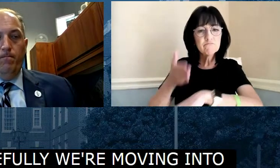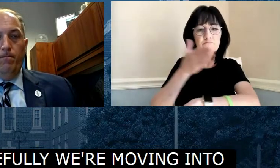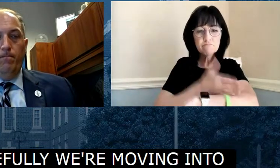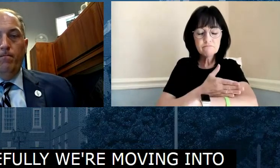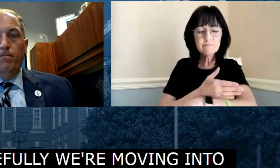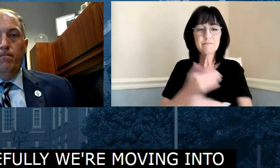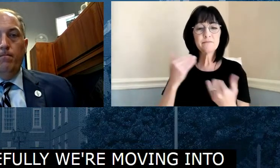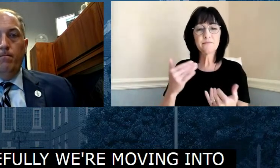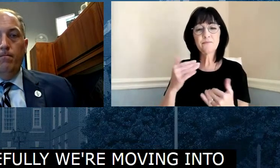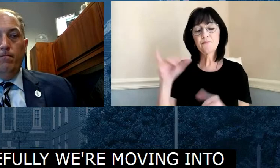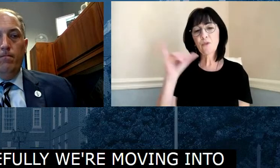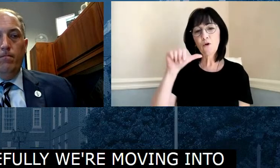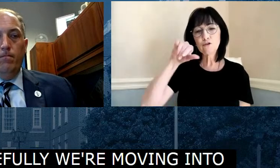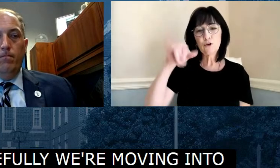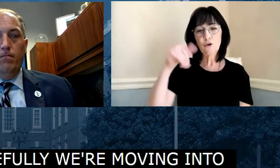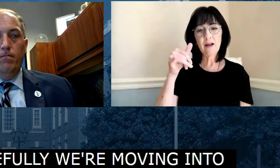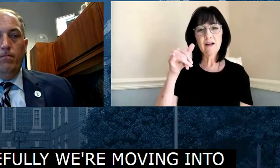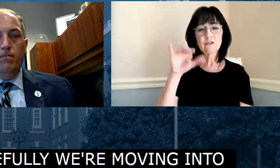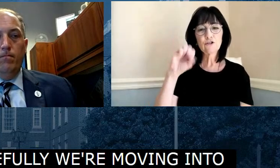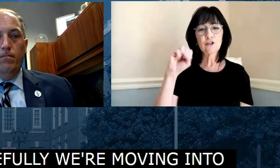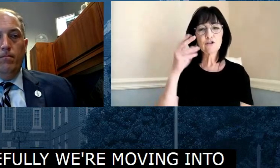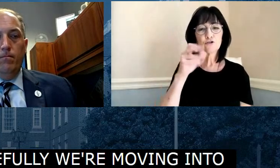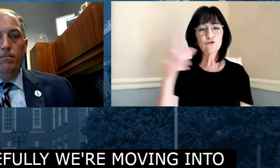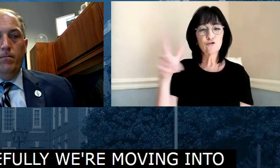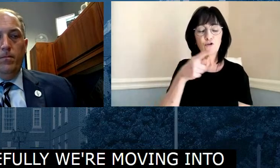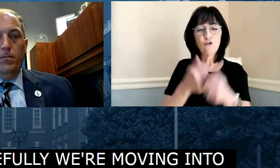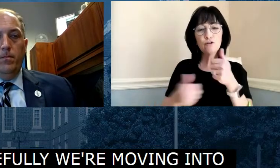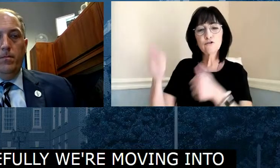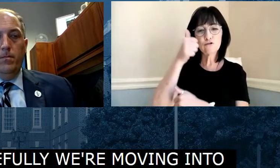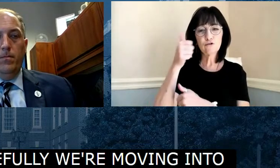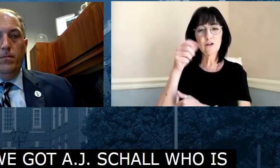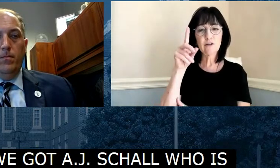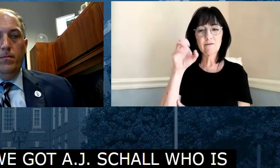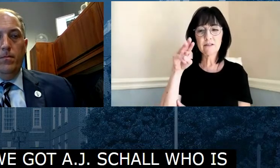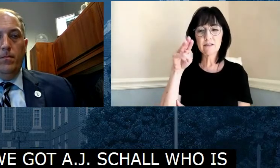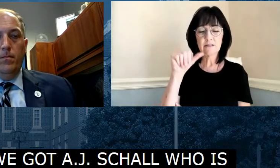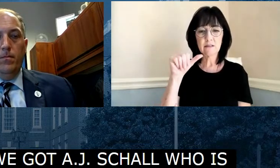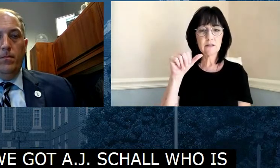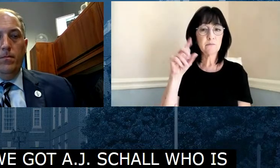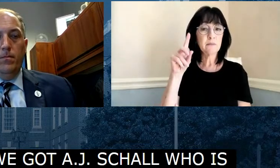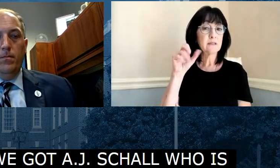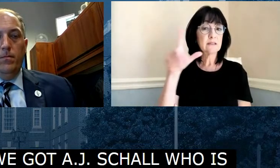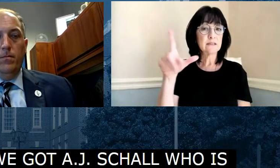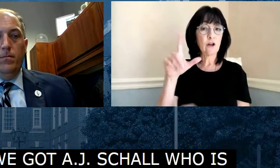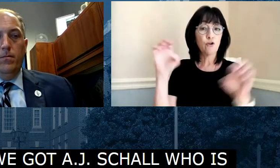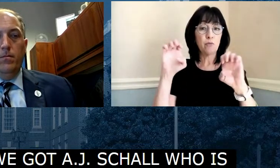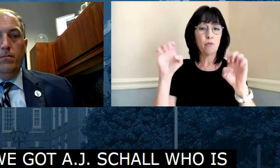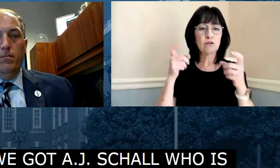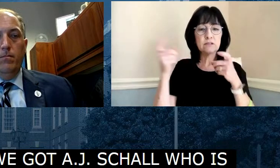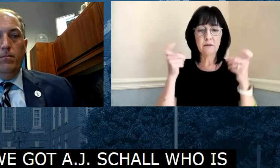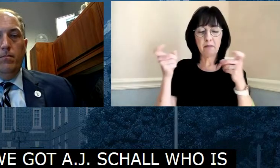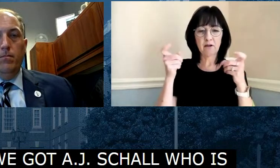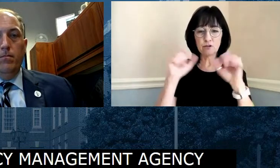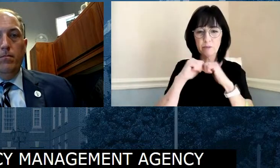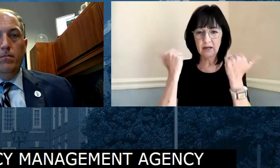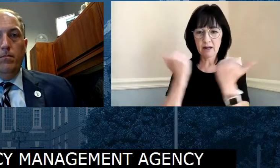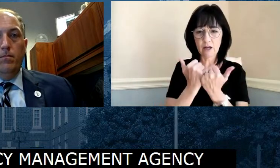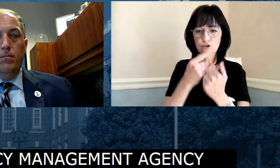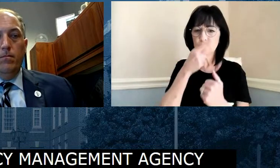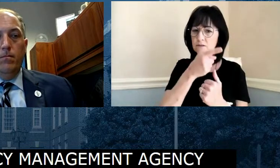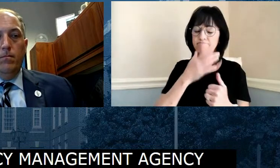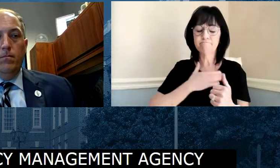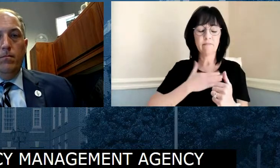of Delaware Emergency Management Agency and has been a point person working with all of our